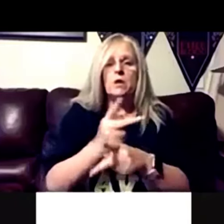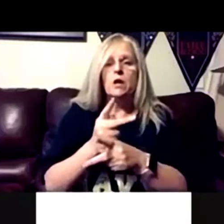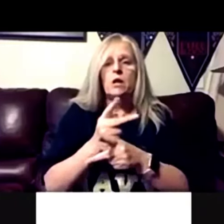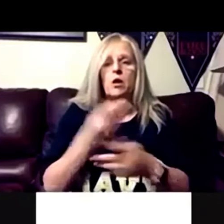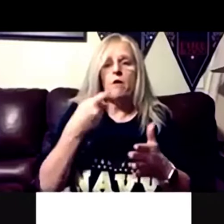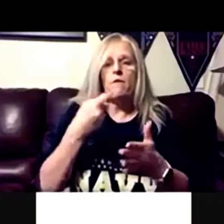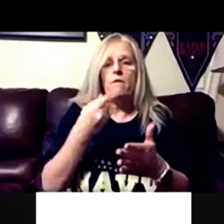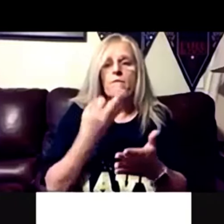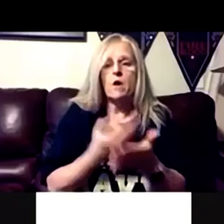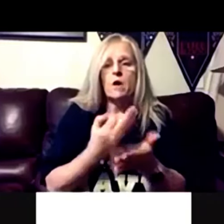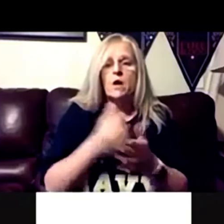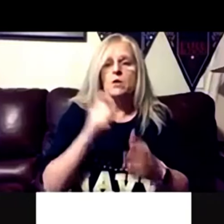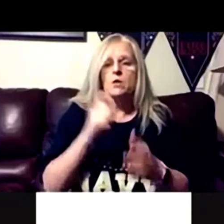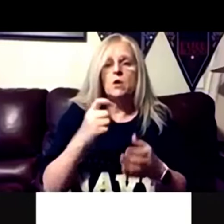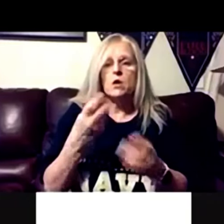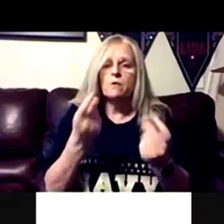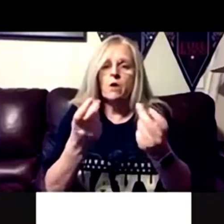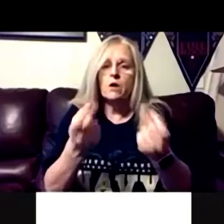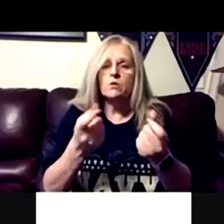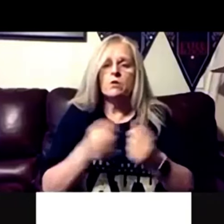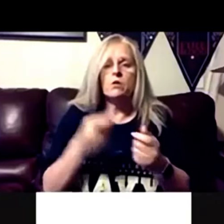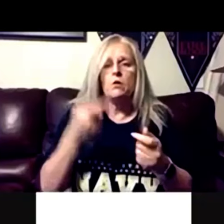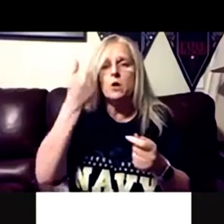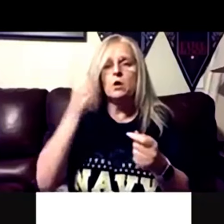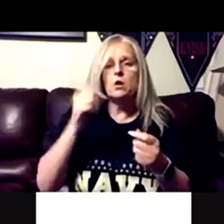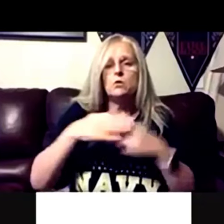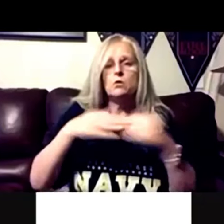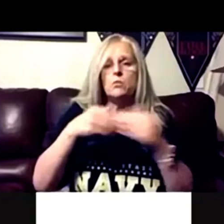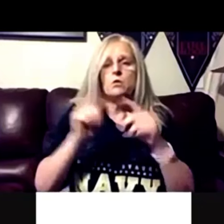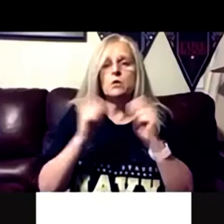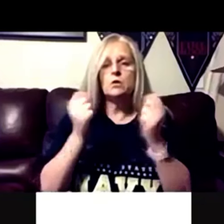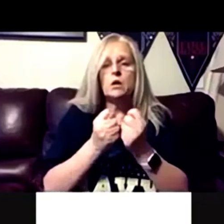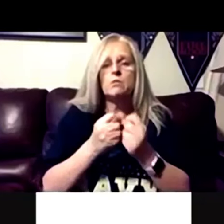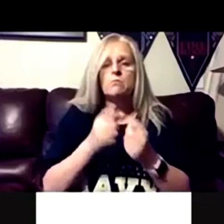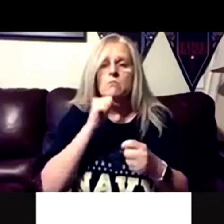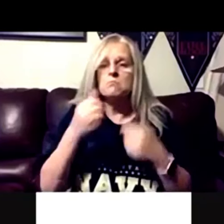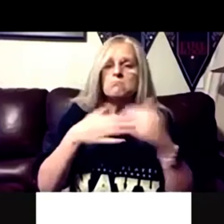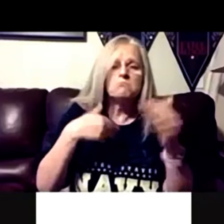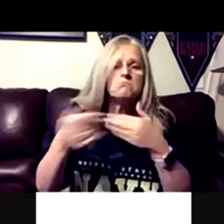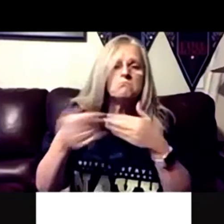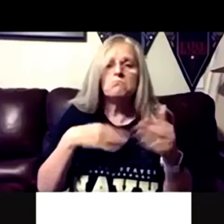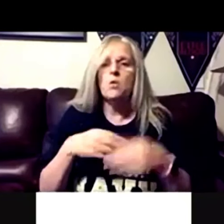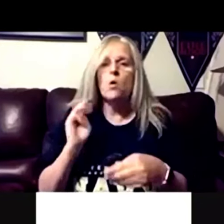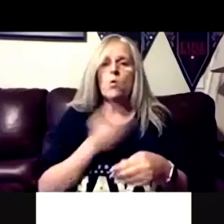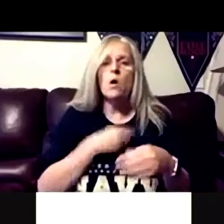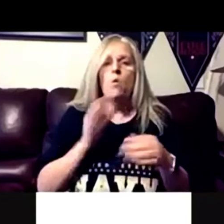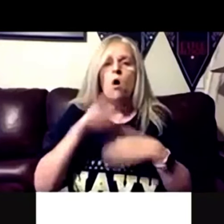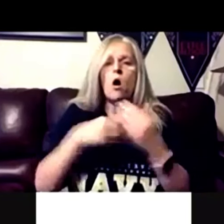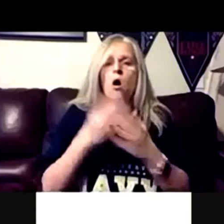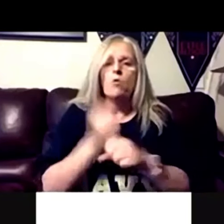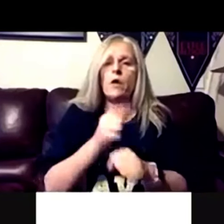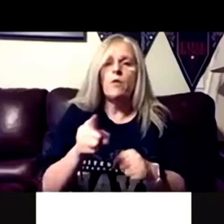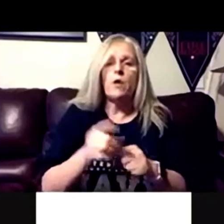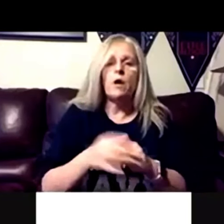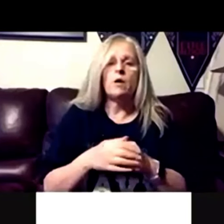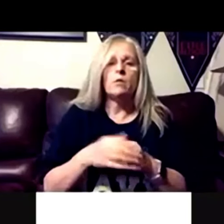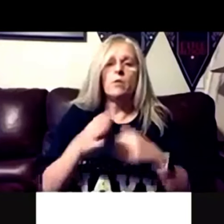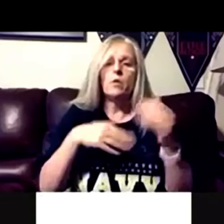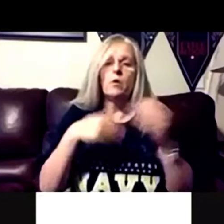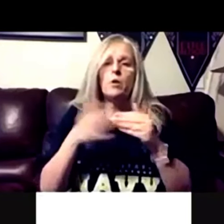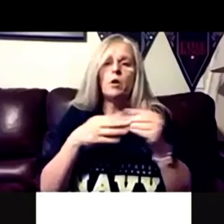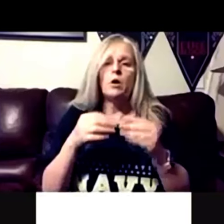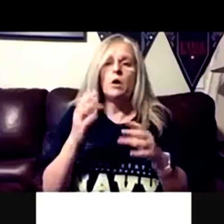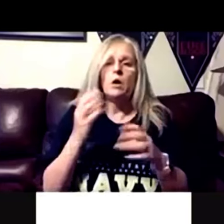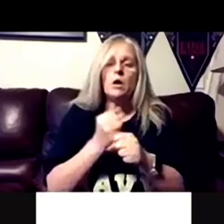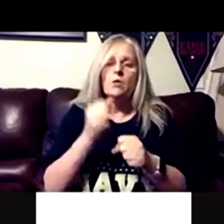needs quicker because you built a team. But again, it doesn't matter. We will all get there, but the builders will get there a